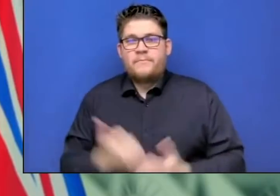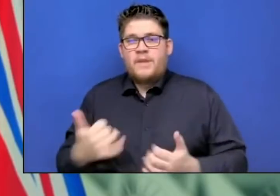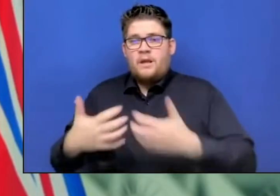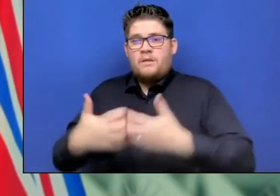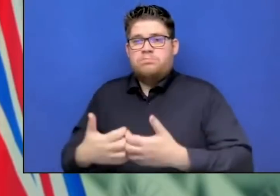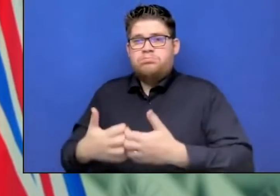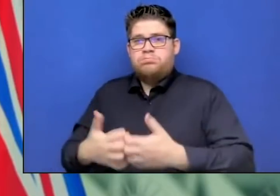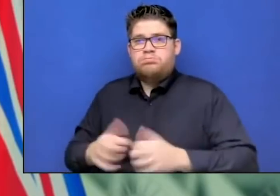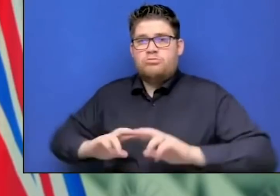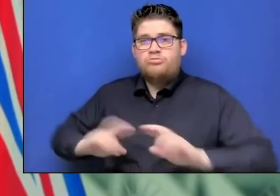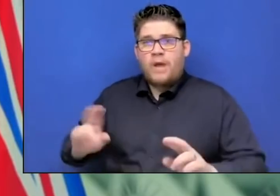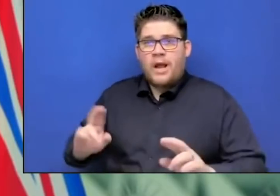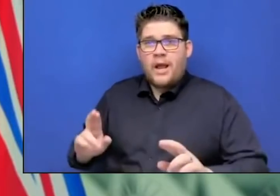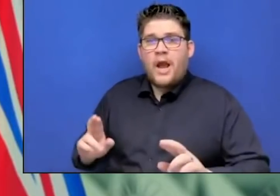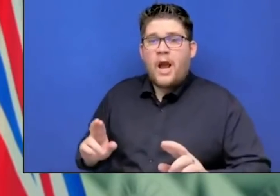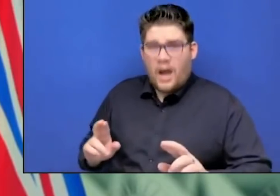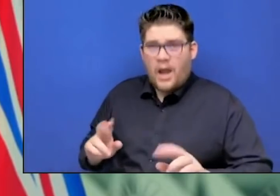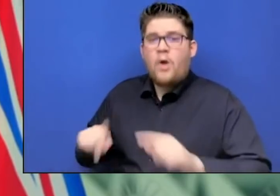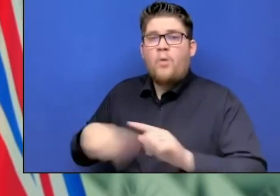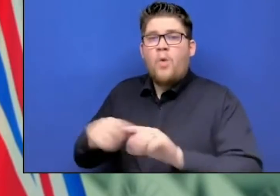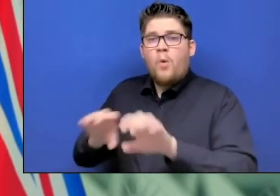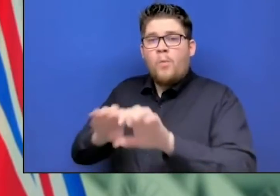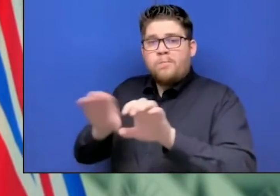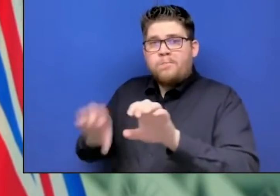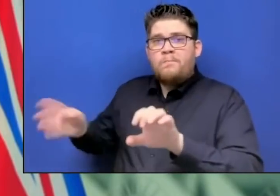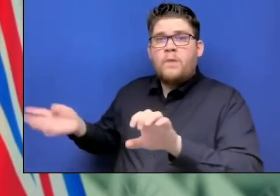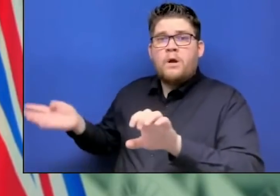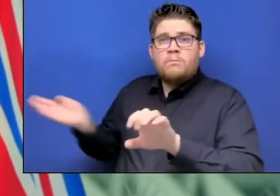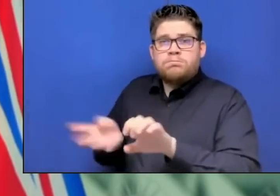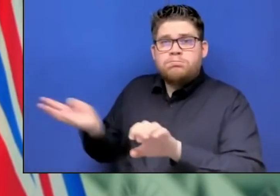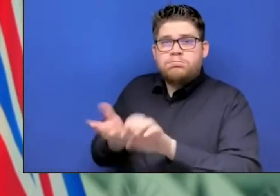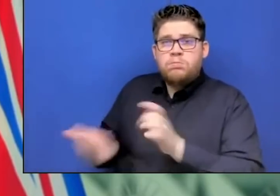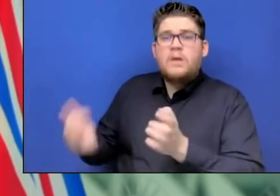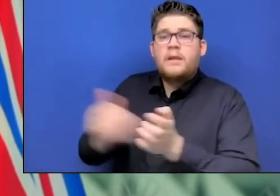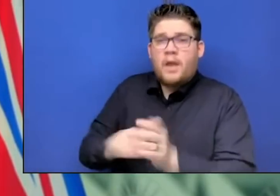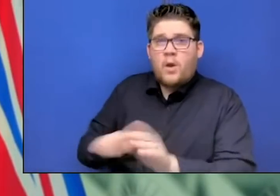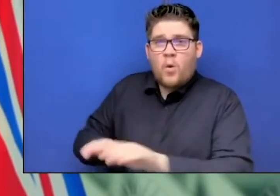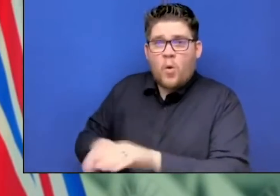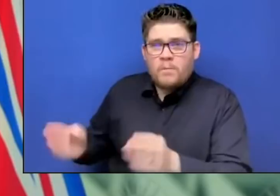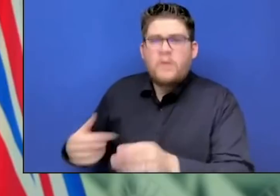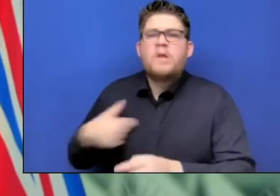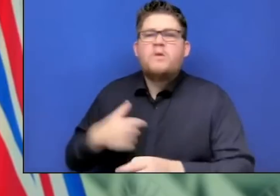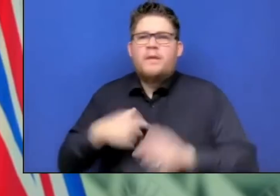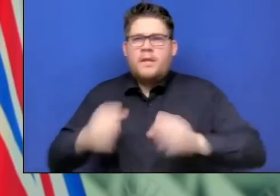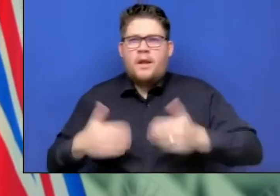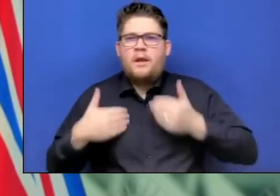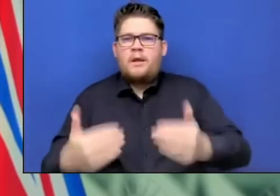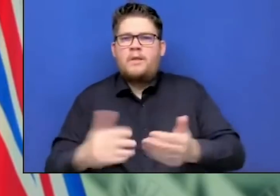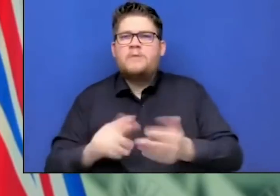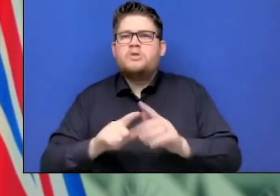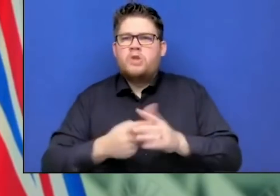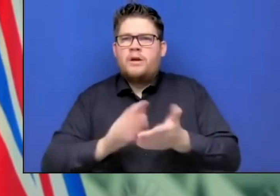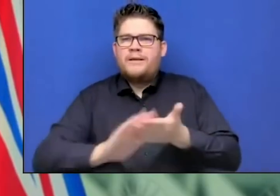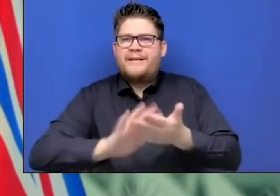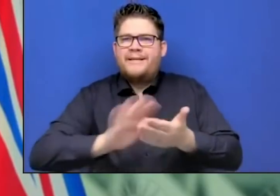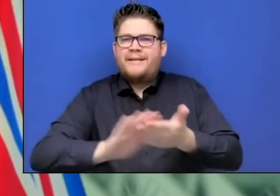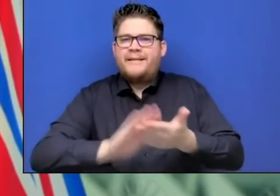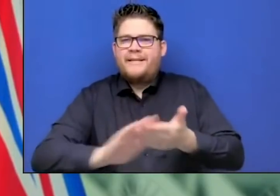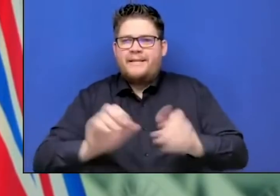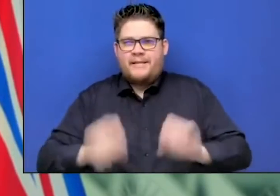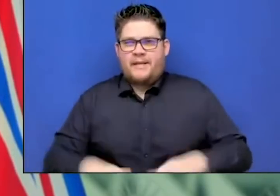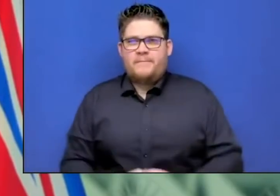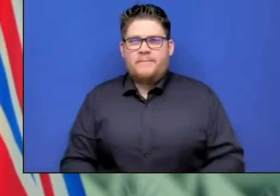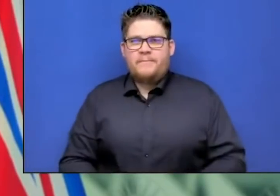crude oil once the Trans Mountain Pipeline is operational again. Parkland is now focused on offloading and